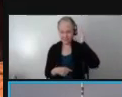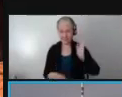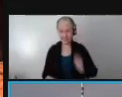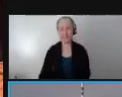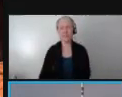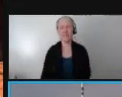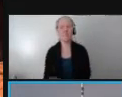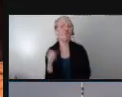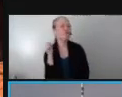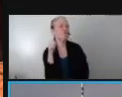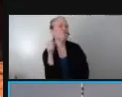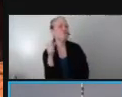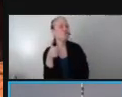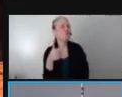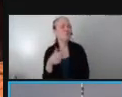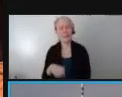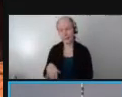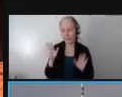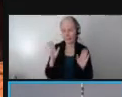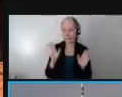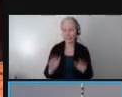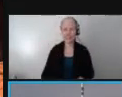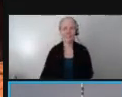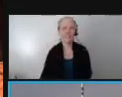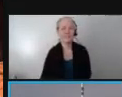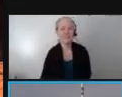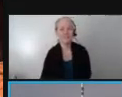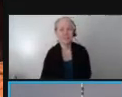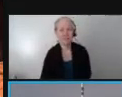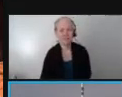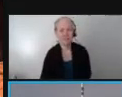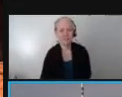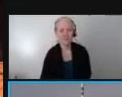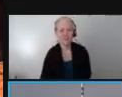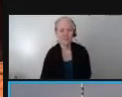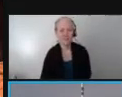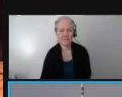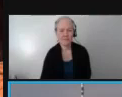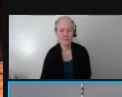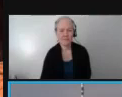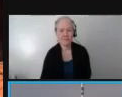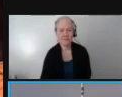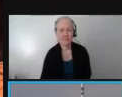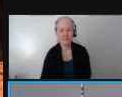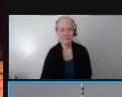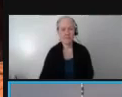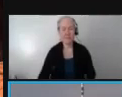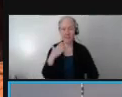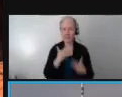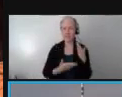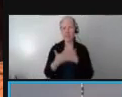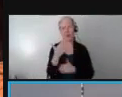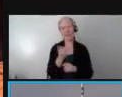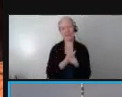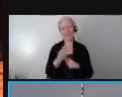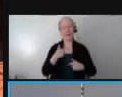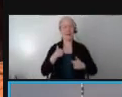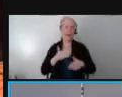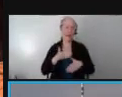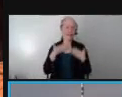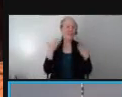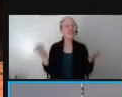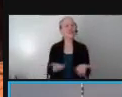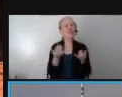Yes. All right, fantastic. Well, and good morning, everybody. I'm really happy to be able to speak with you today, and I want to thank all the folks